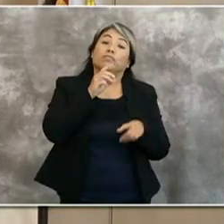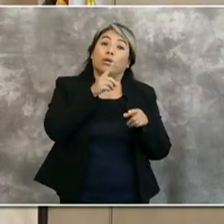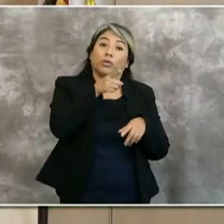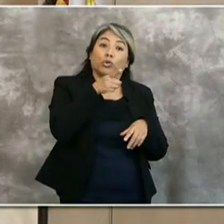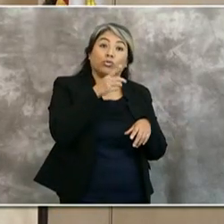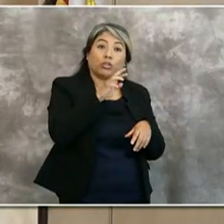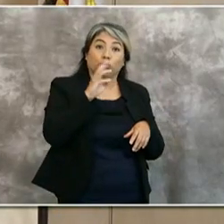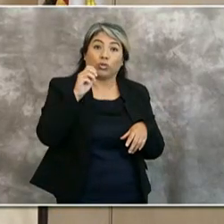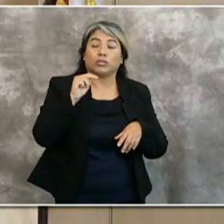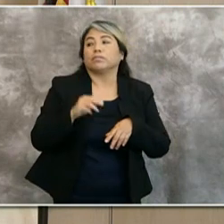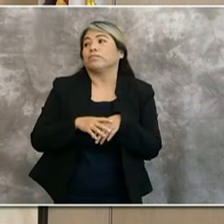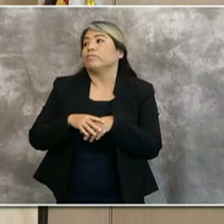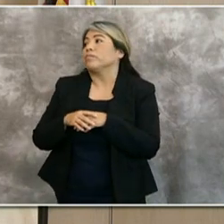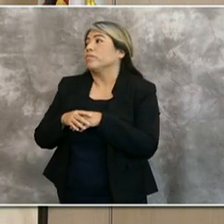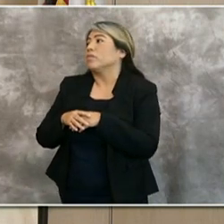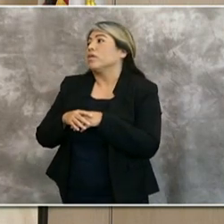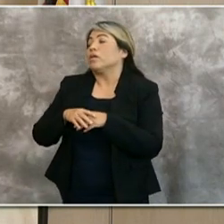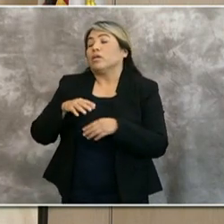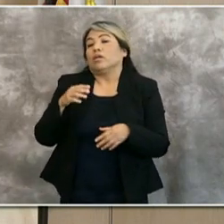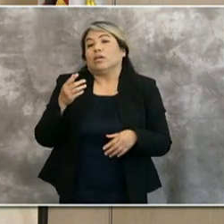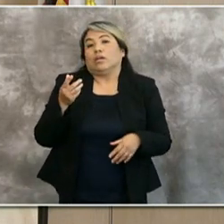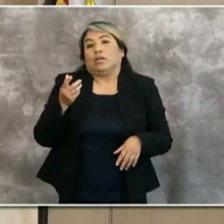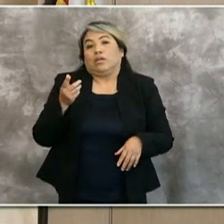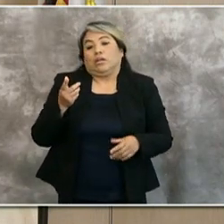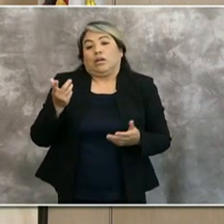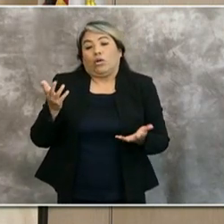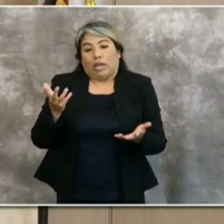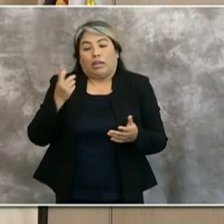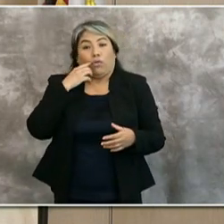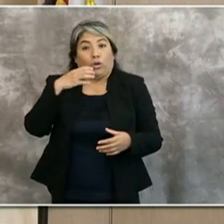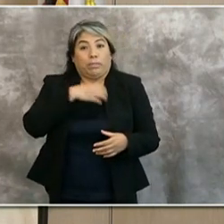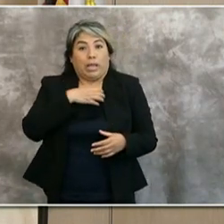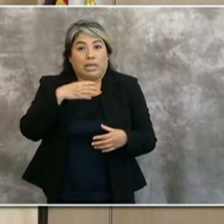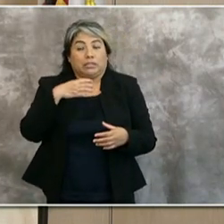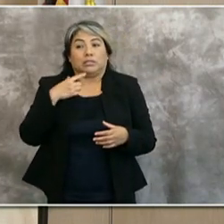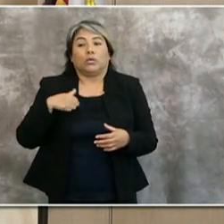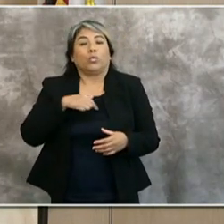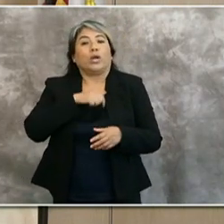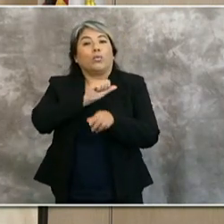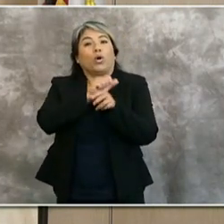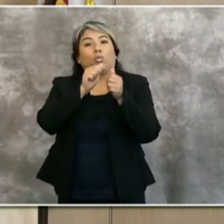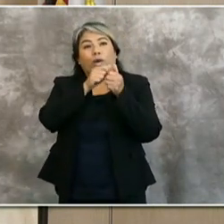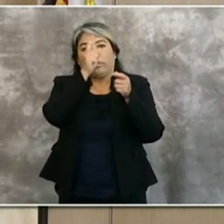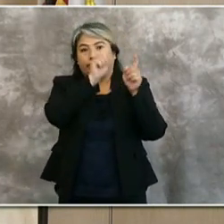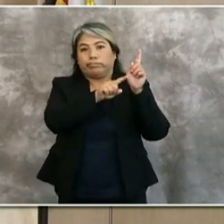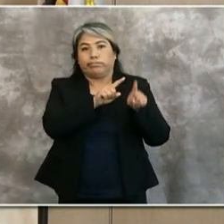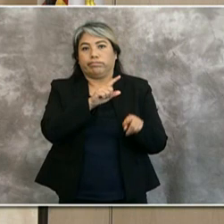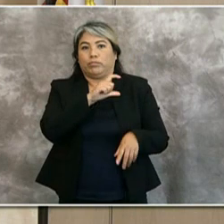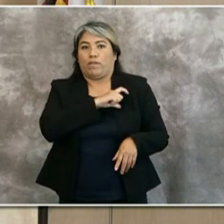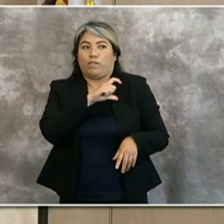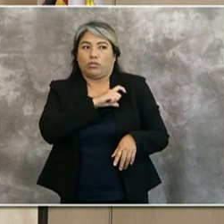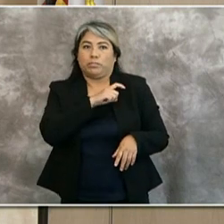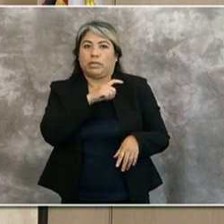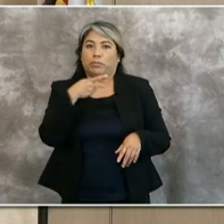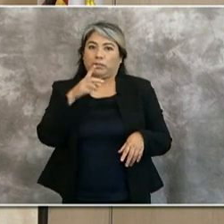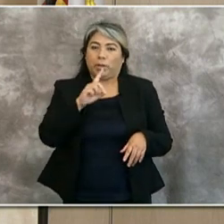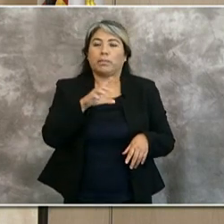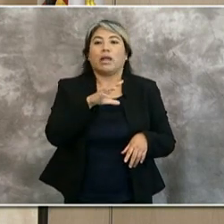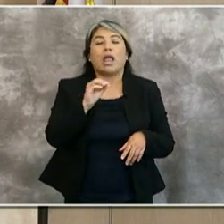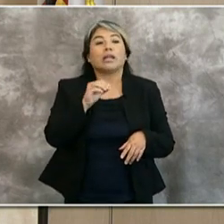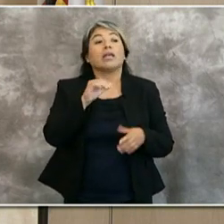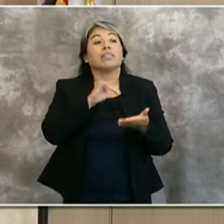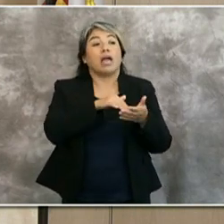Well, when the complaints, we work in alignment with the law enforcement in the jurisdictions where